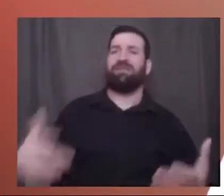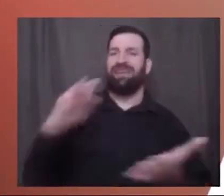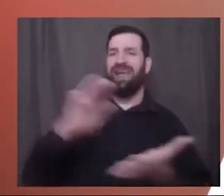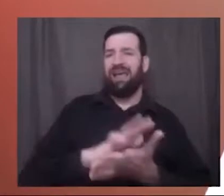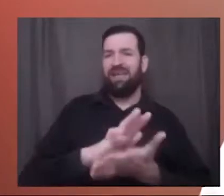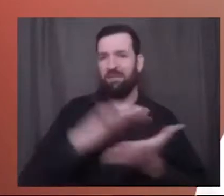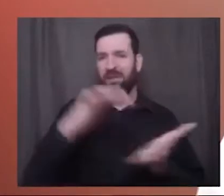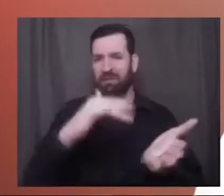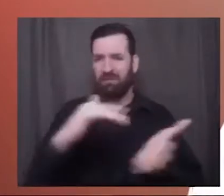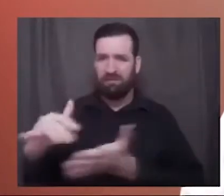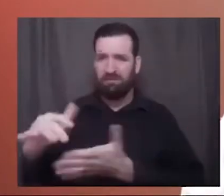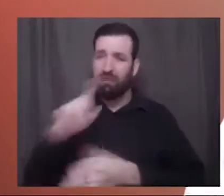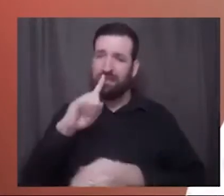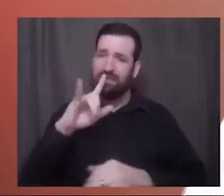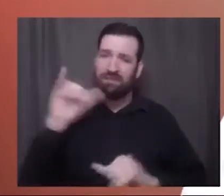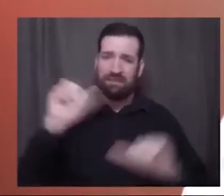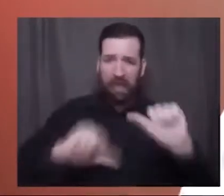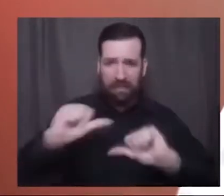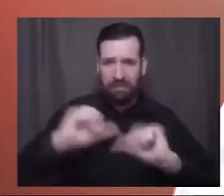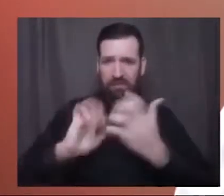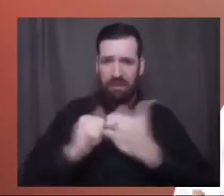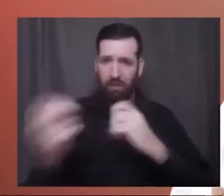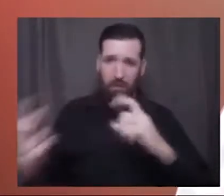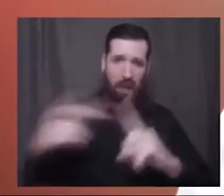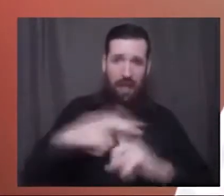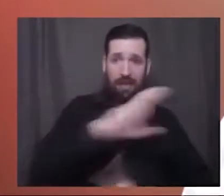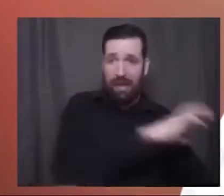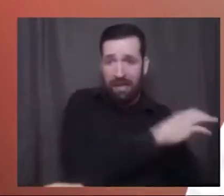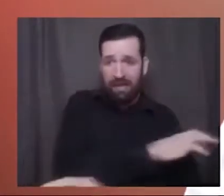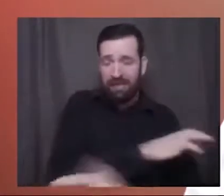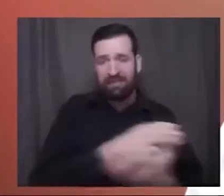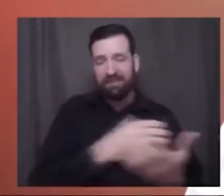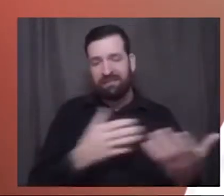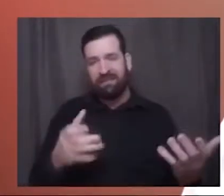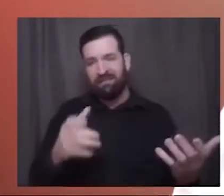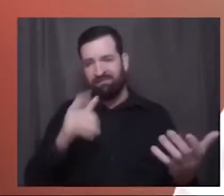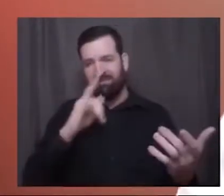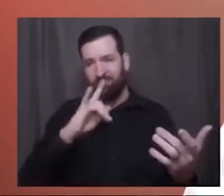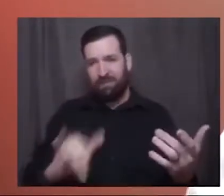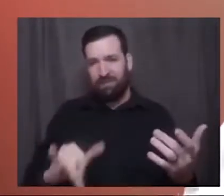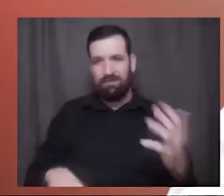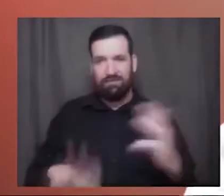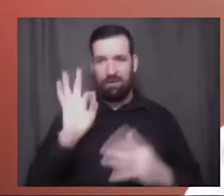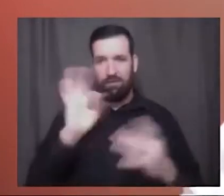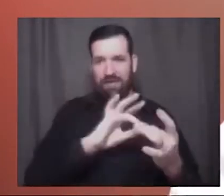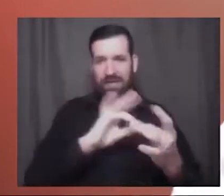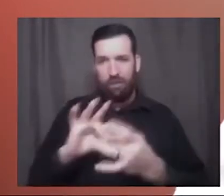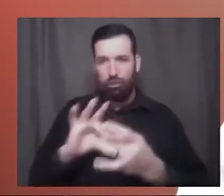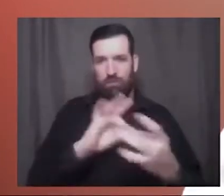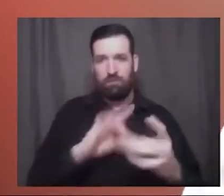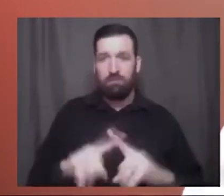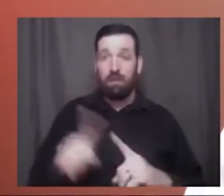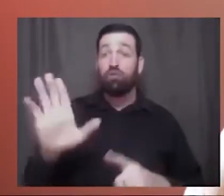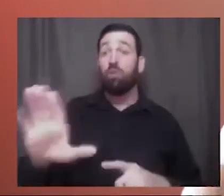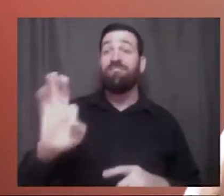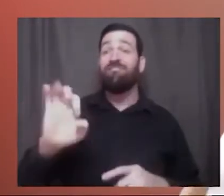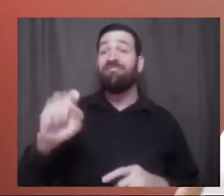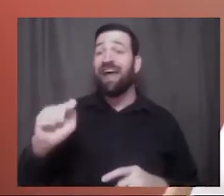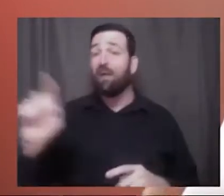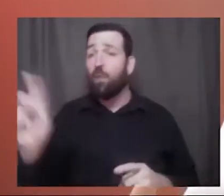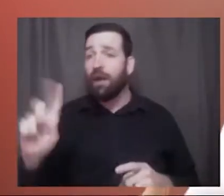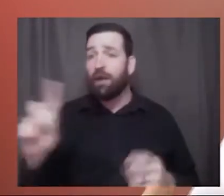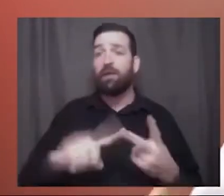scientists, as far as have we applied that clinically, we haven't really found the connection. But as far as where your fat is, what kind of fat it is, there's